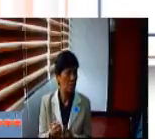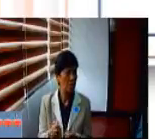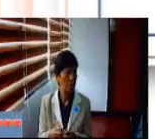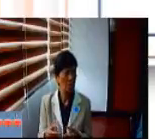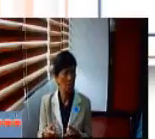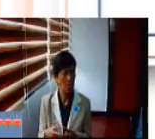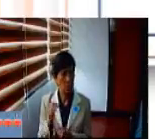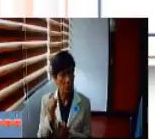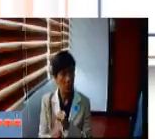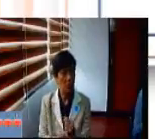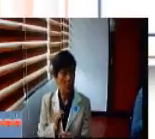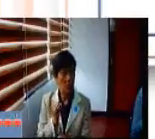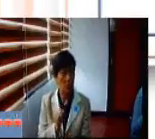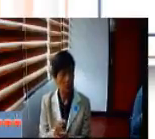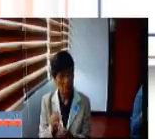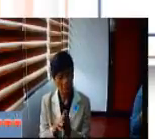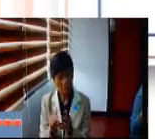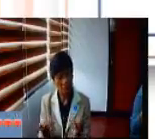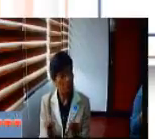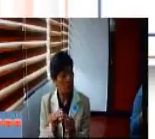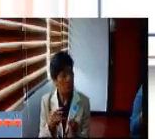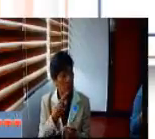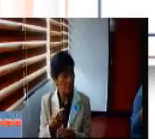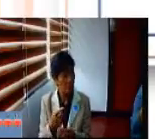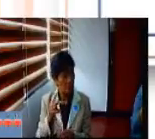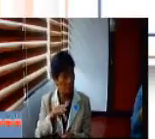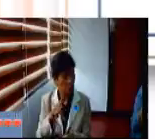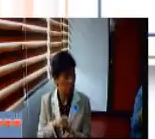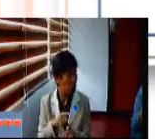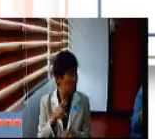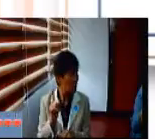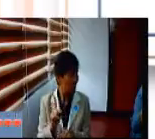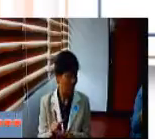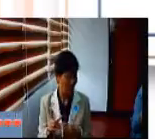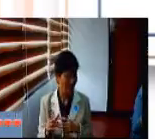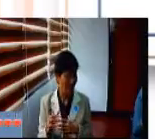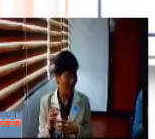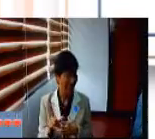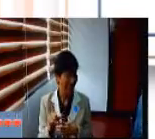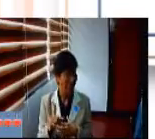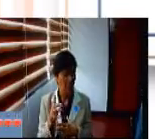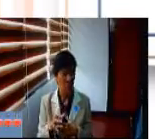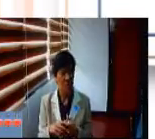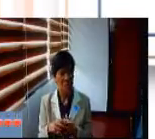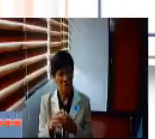And even international journals are saying the Philippines is one of the hottest of the hotspots in terms of